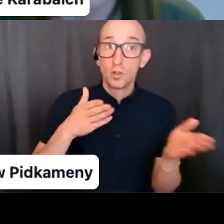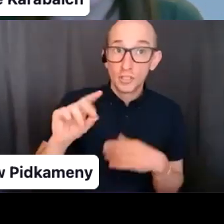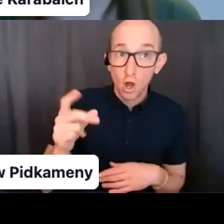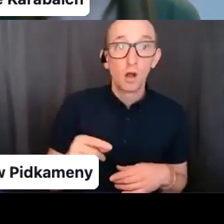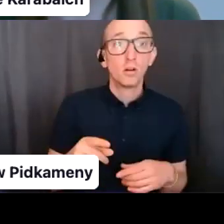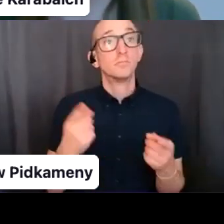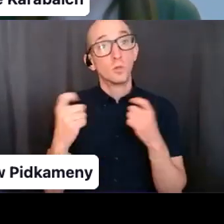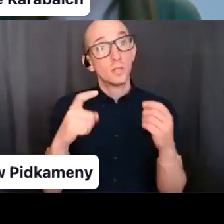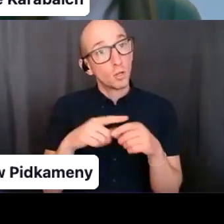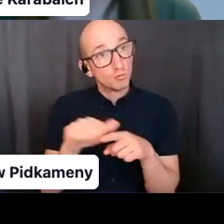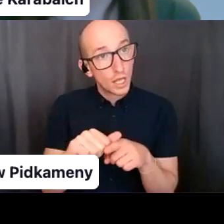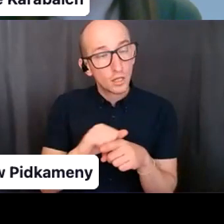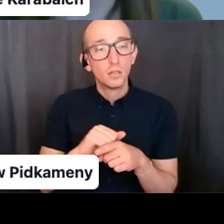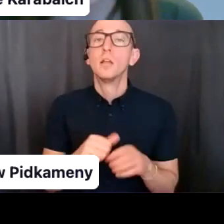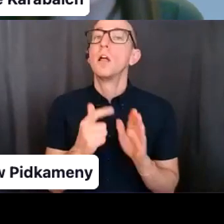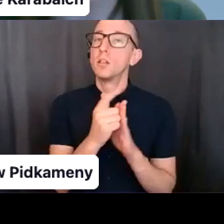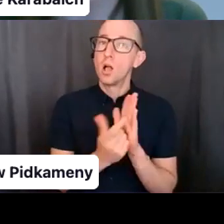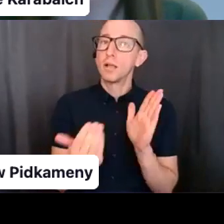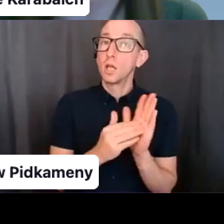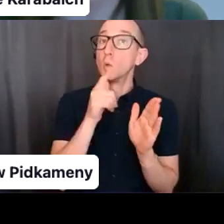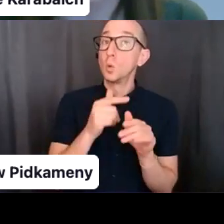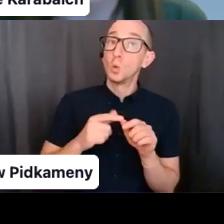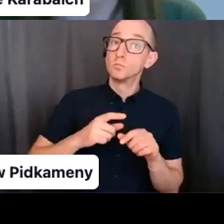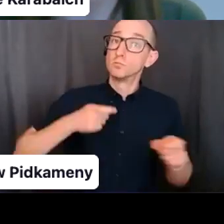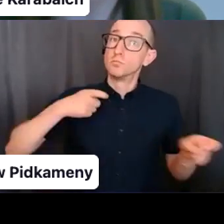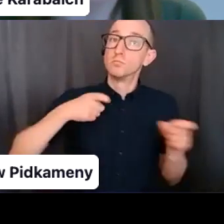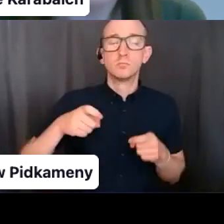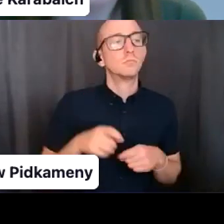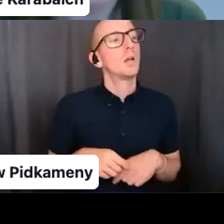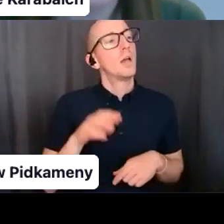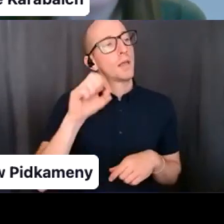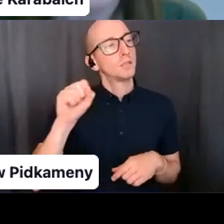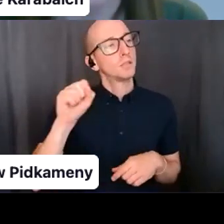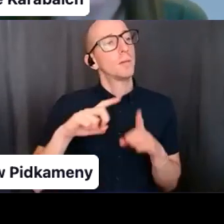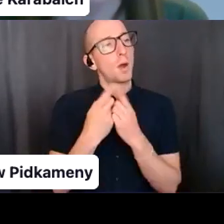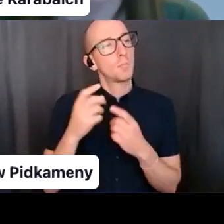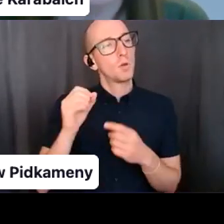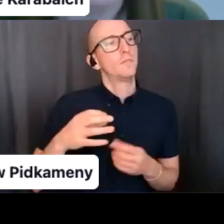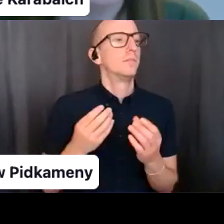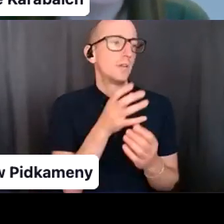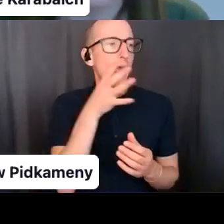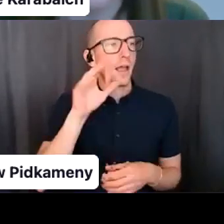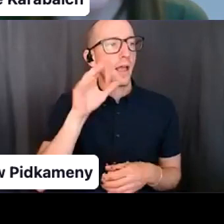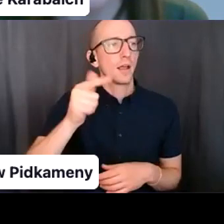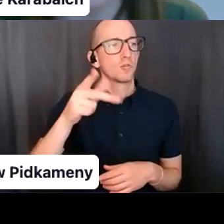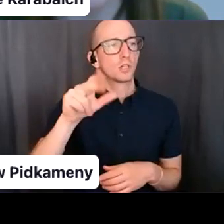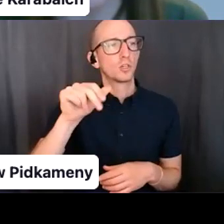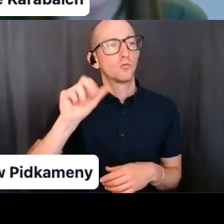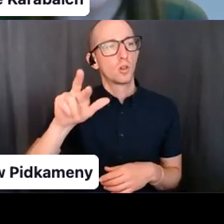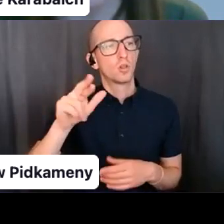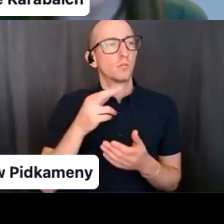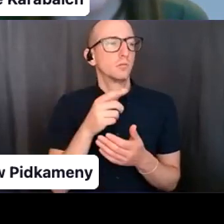training, the law, again, is enforced by the Massachusetts Department of Agricultural Resources. And Mike Cahill